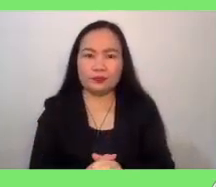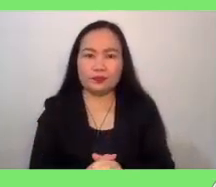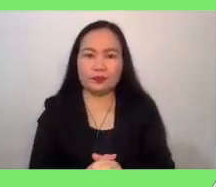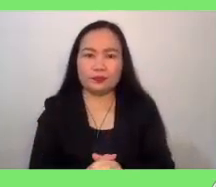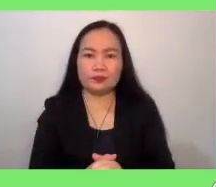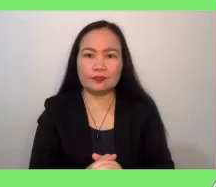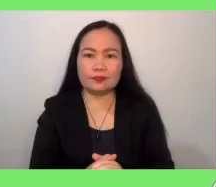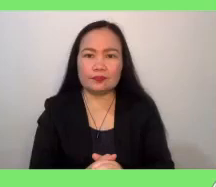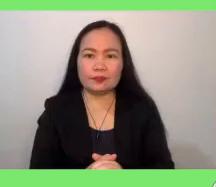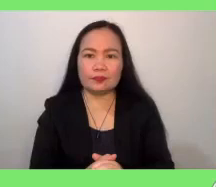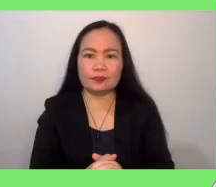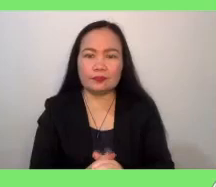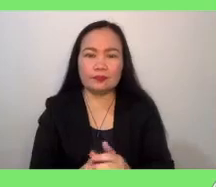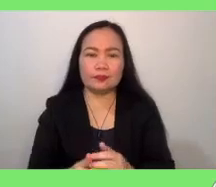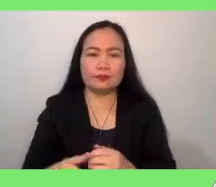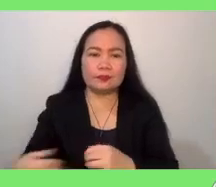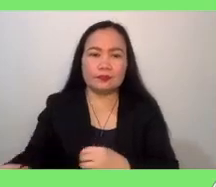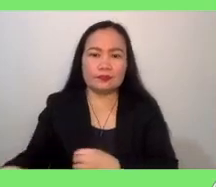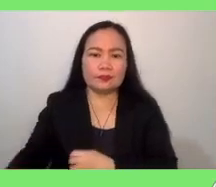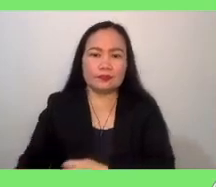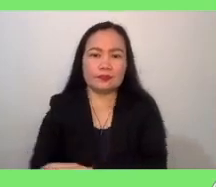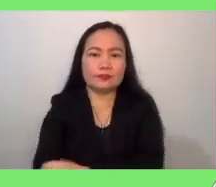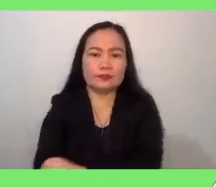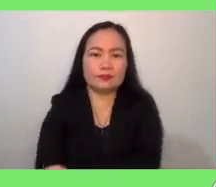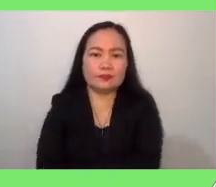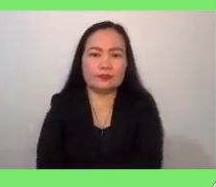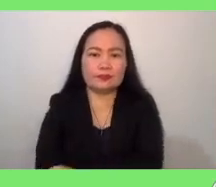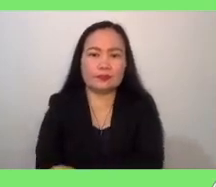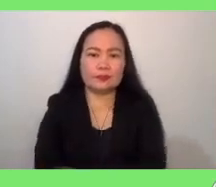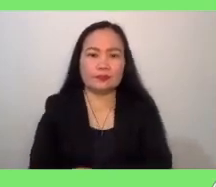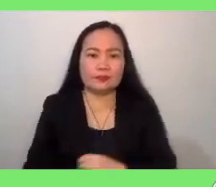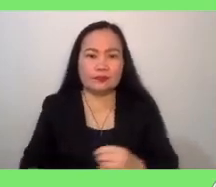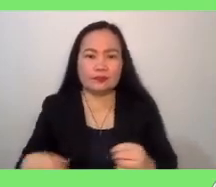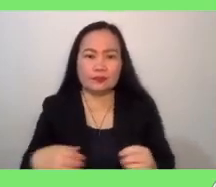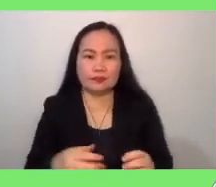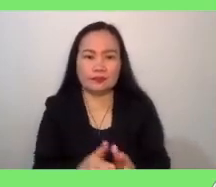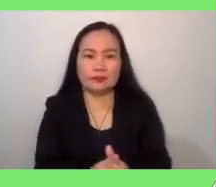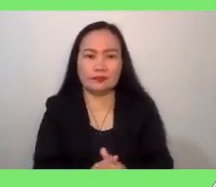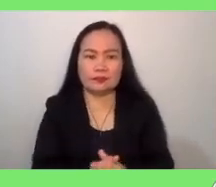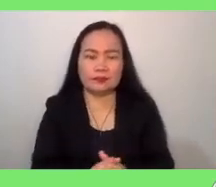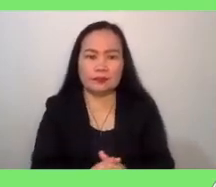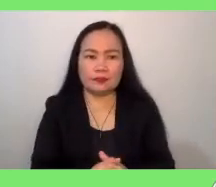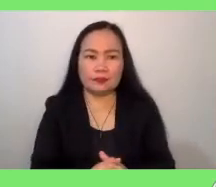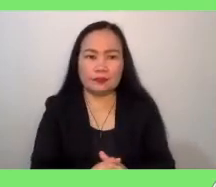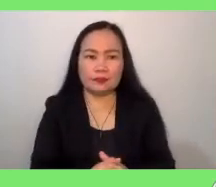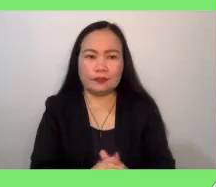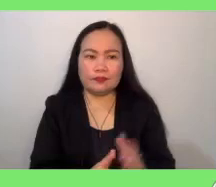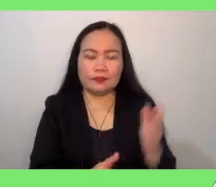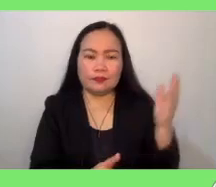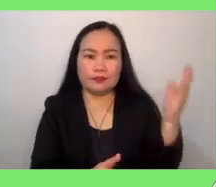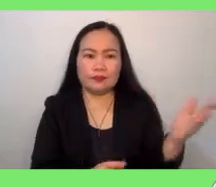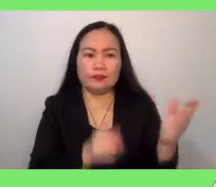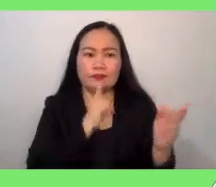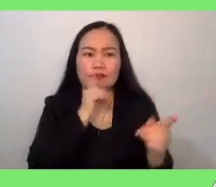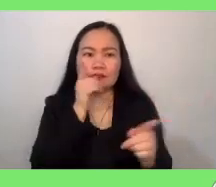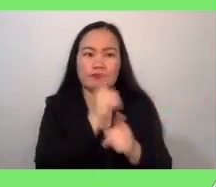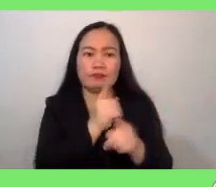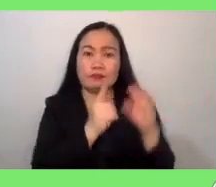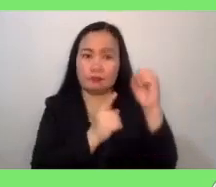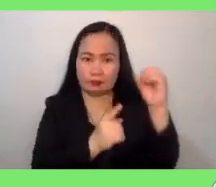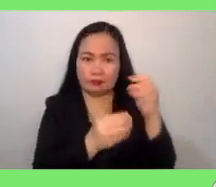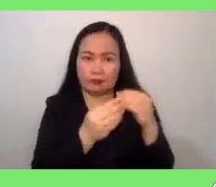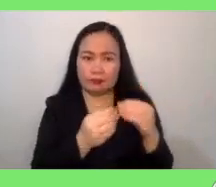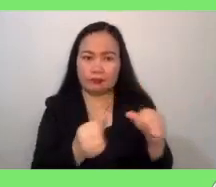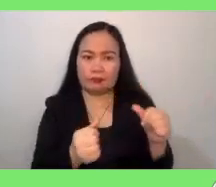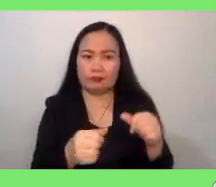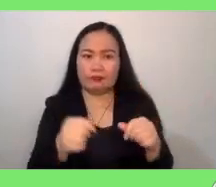But 1 and negative 1 are not. So, ito po, since ito po ang nag-true, therefore, 0